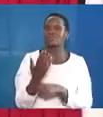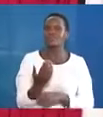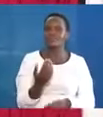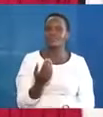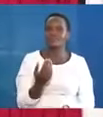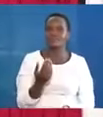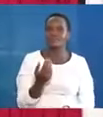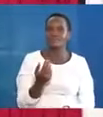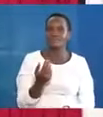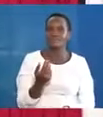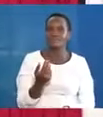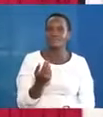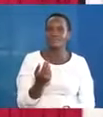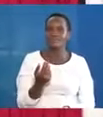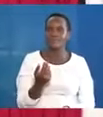in the counties.